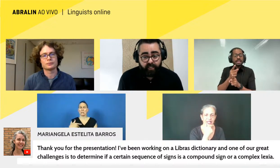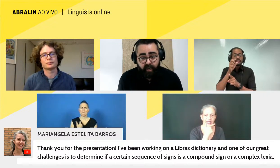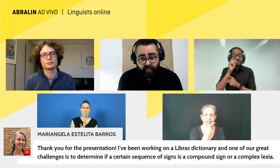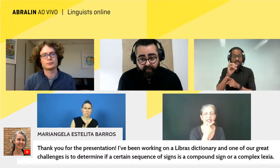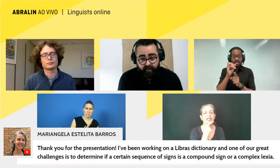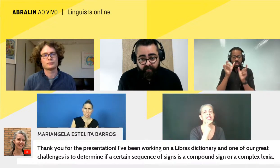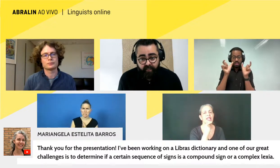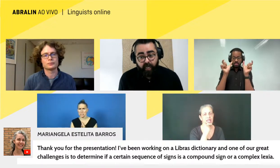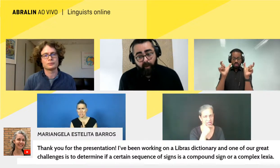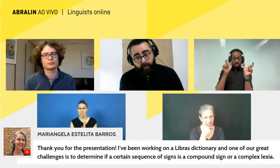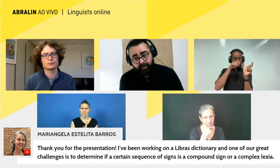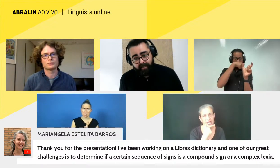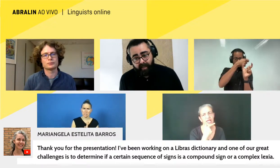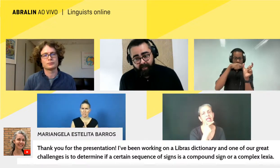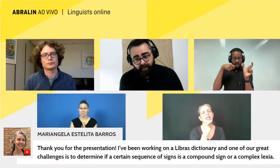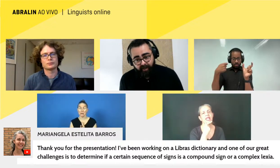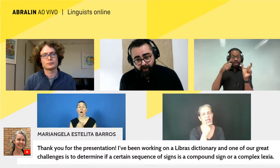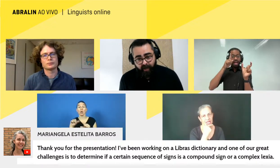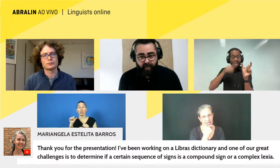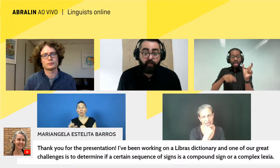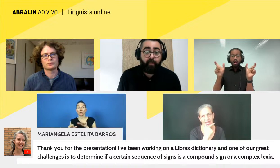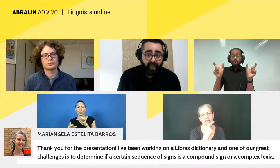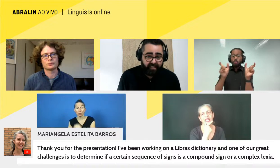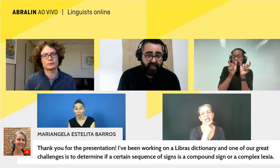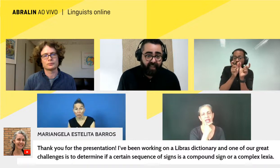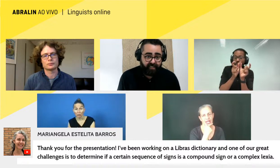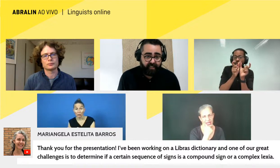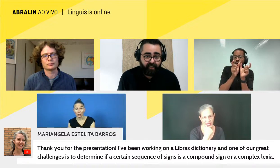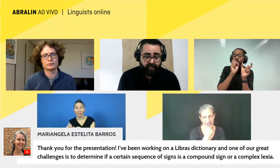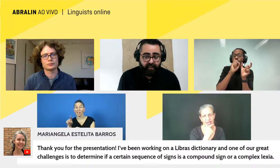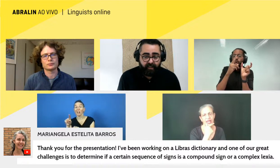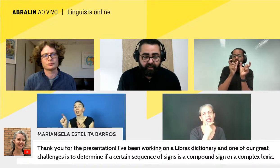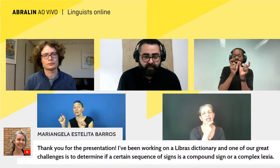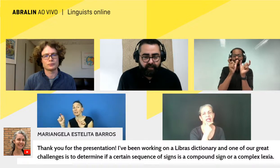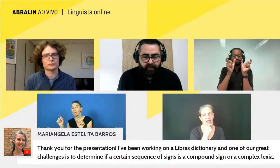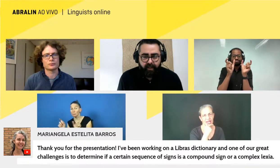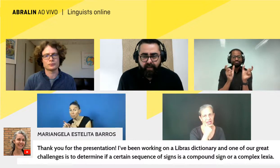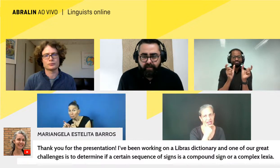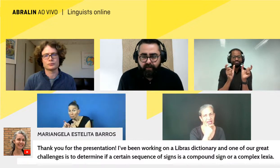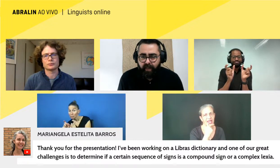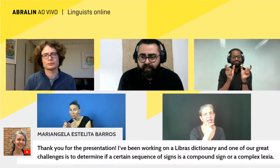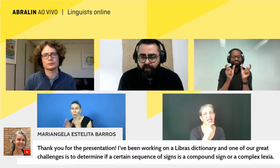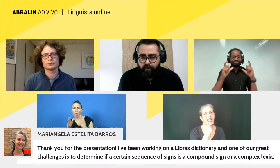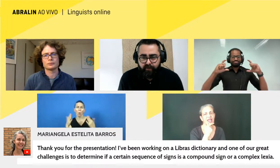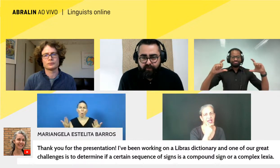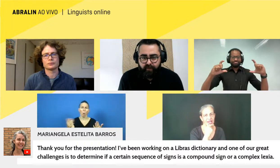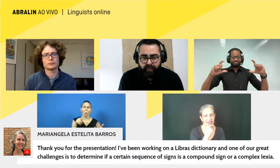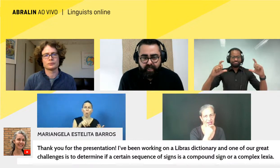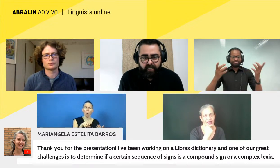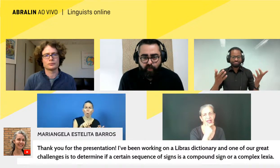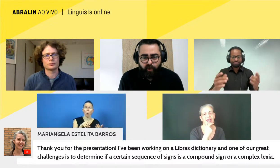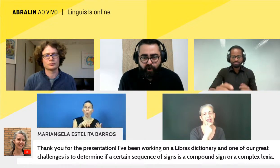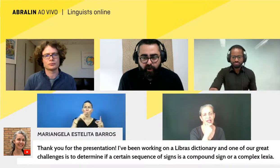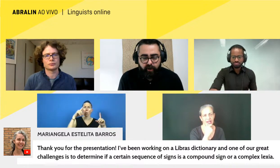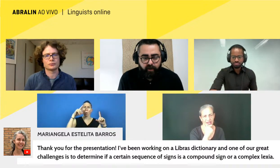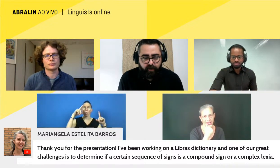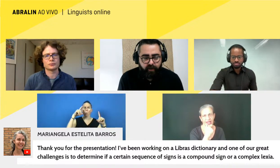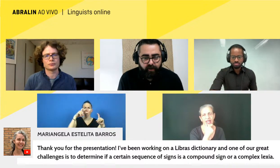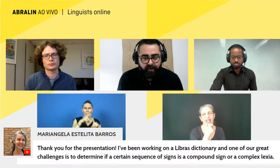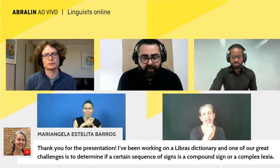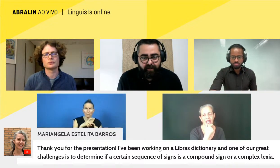of signs is a compound sign or a complex lexia. So I don't know if it has